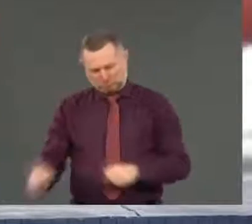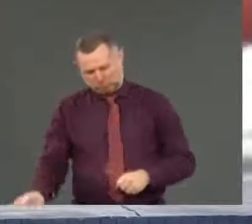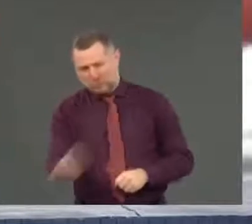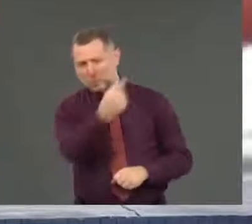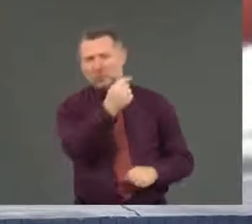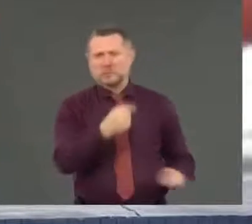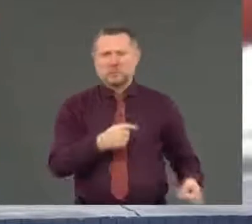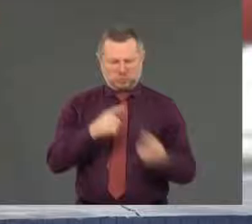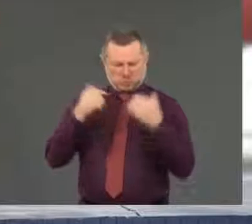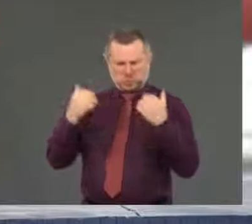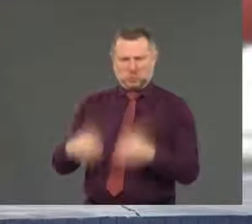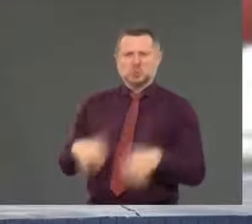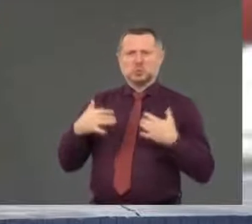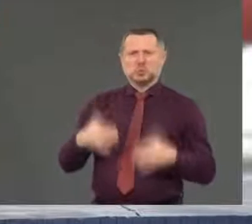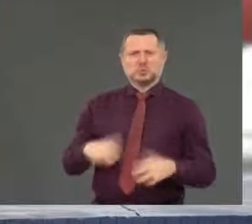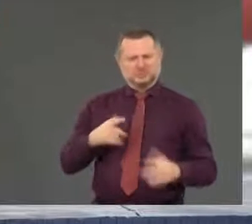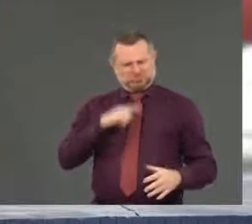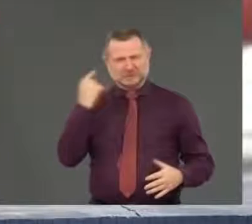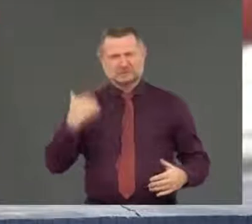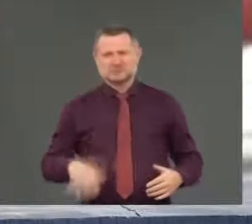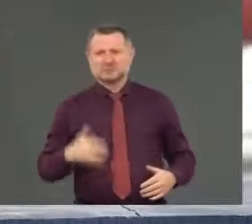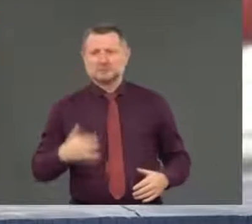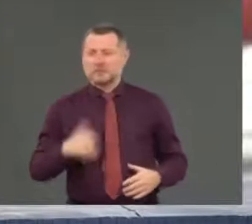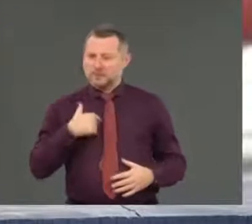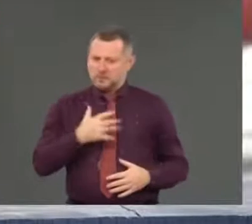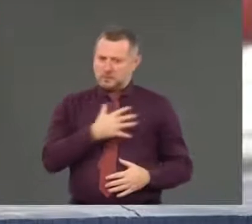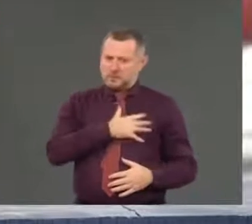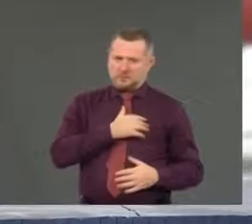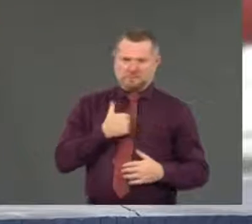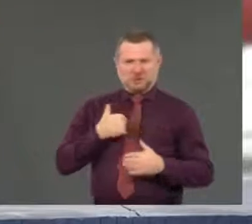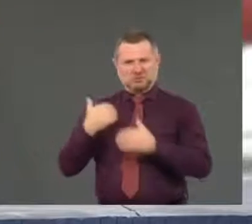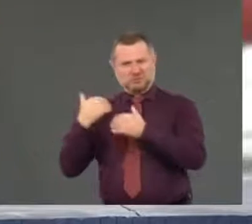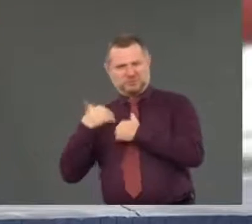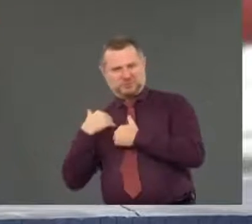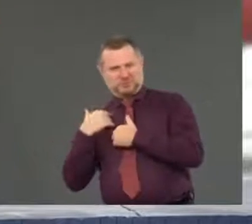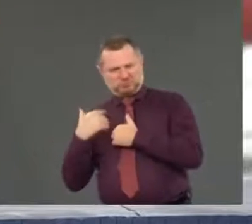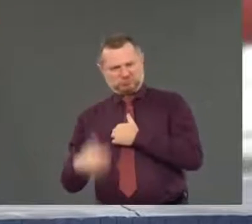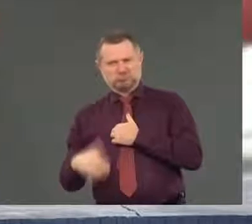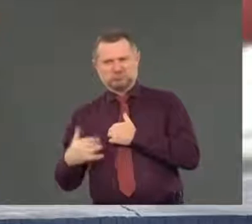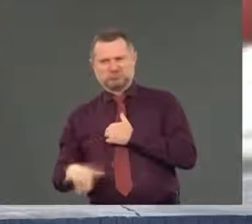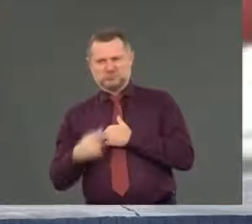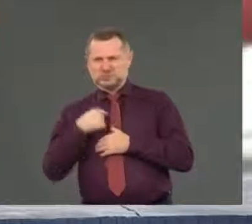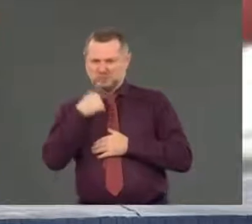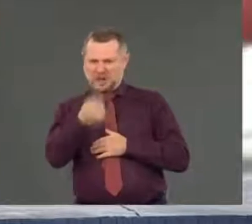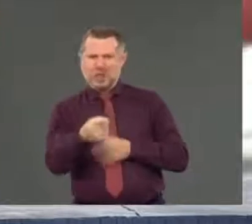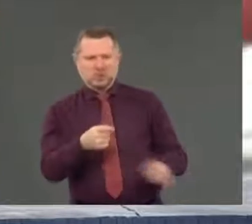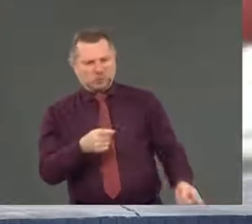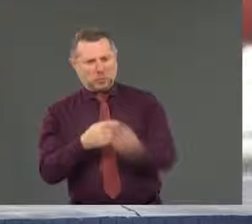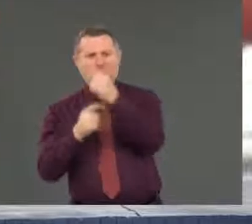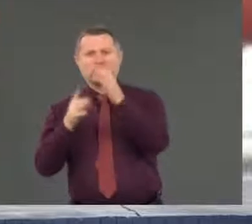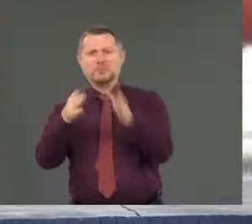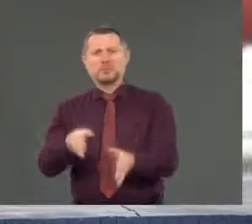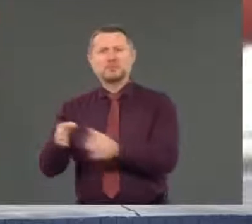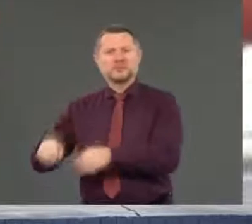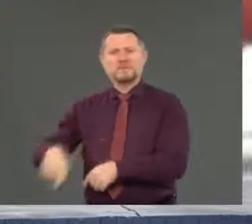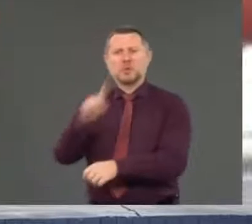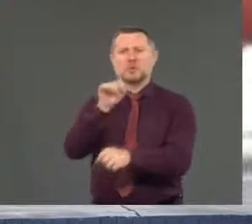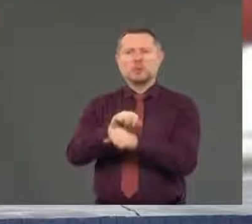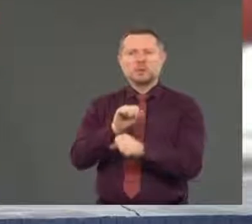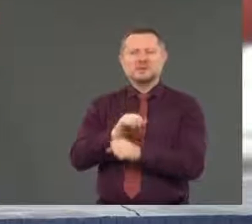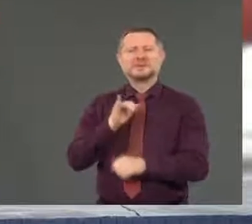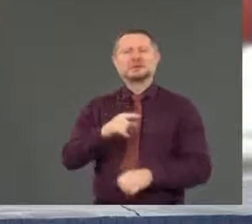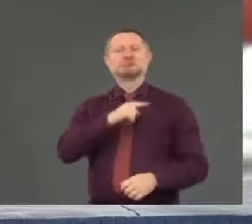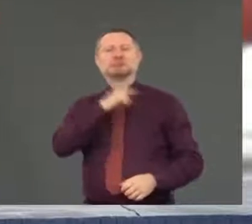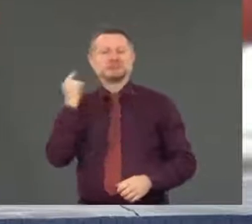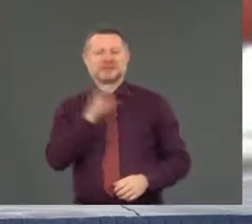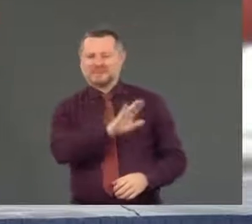It weighed heavily on me, it still does, that I had to ask people to do that, to put their lives literally